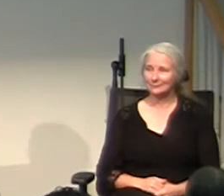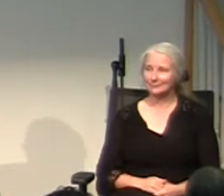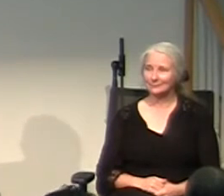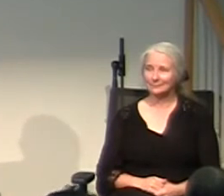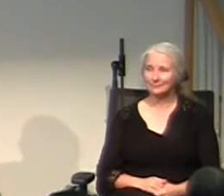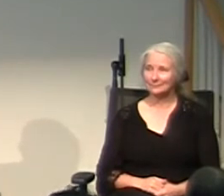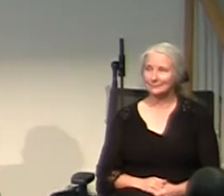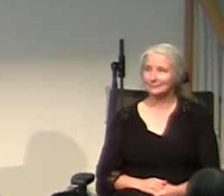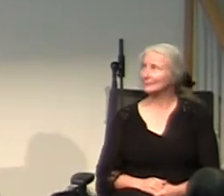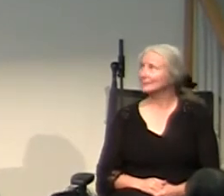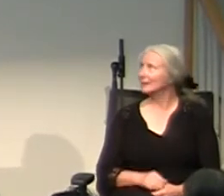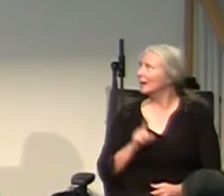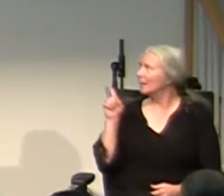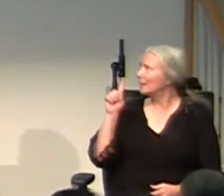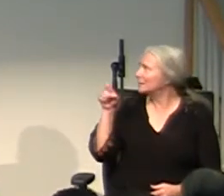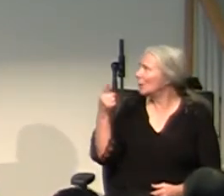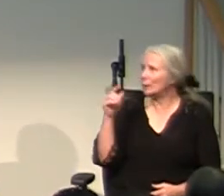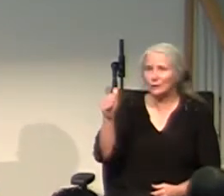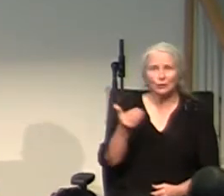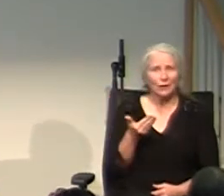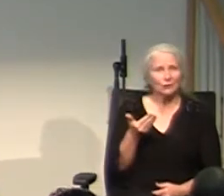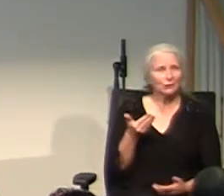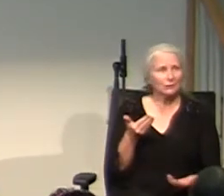Just this is only introductory.